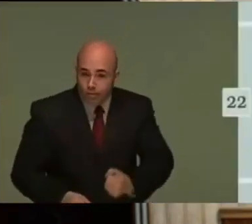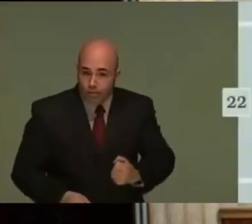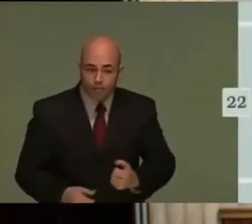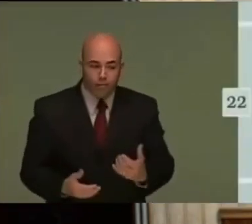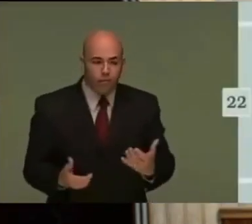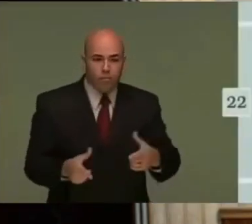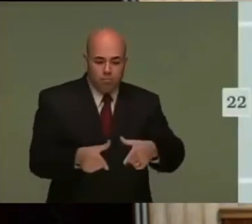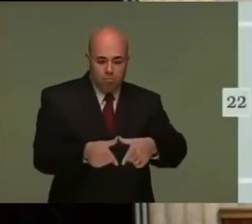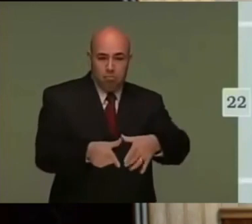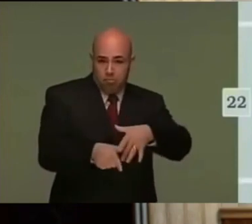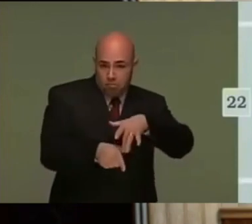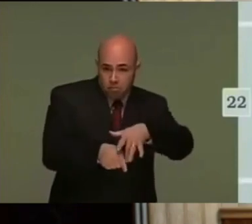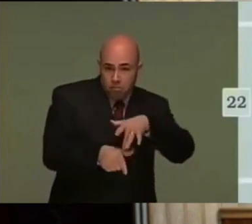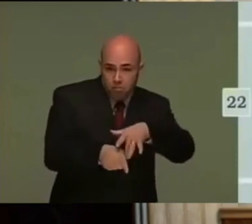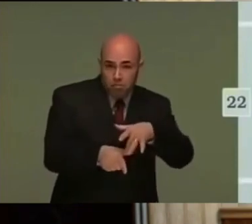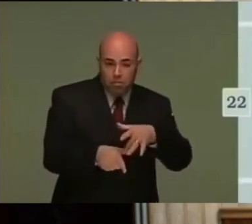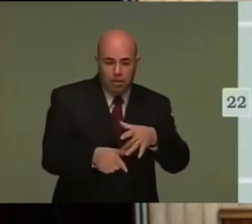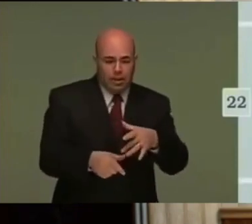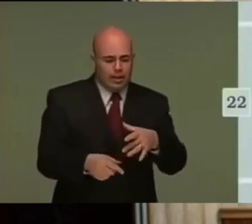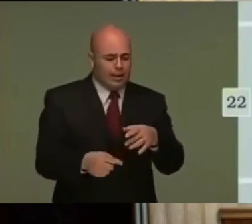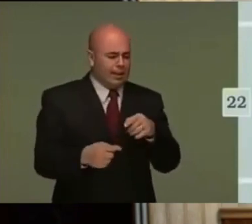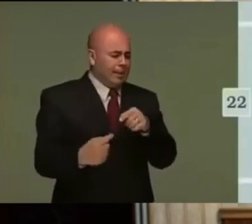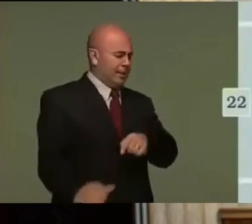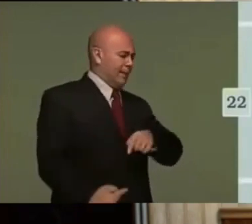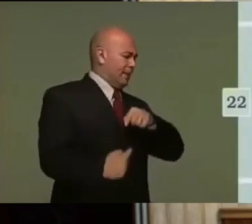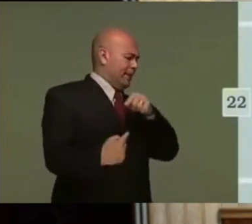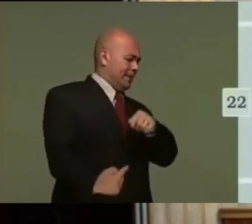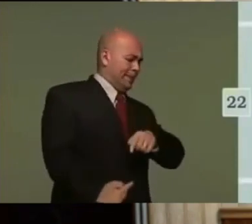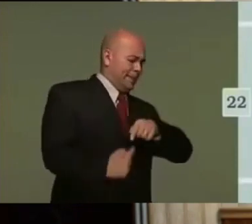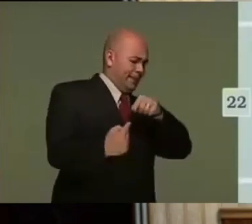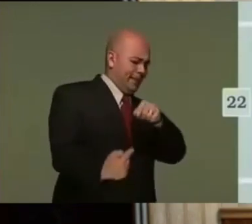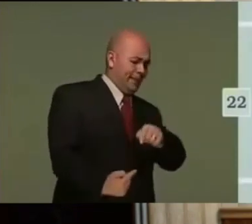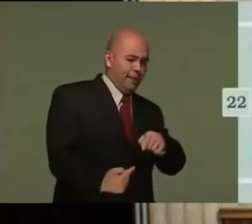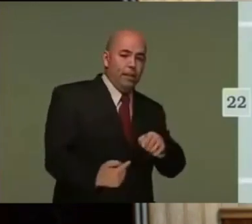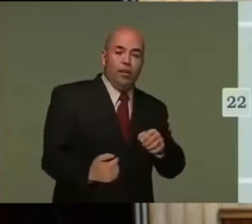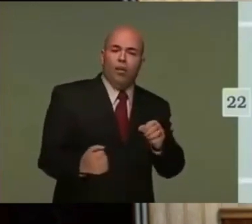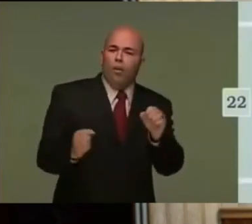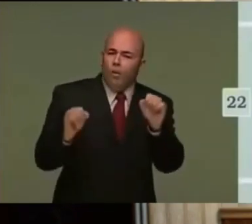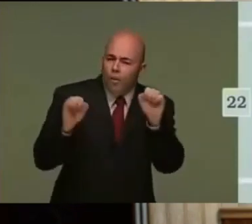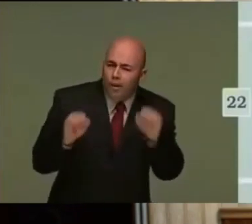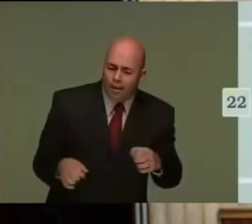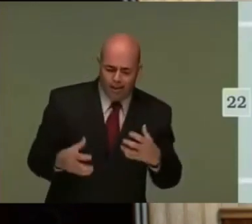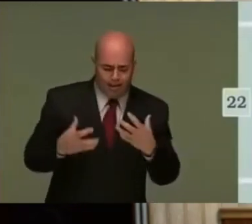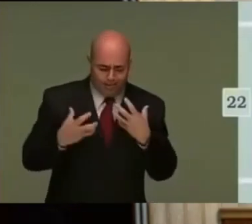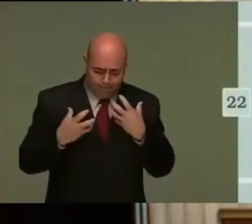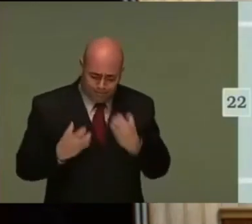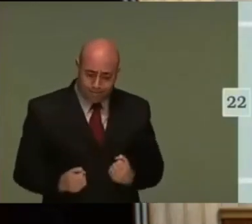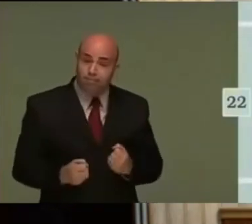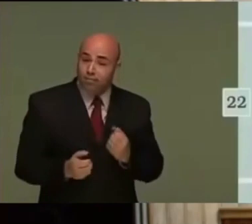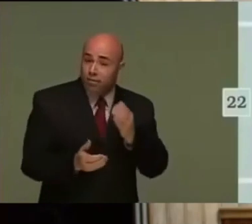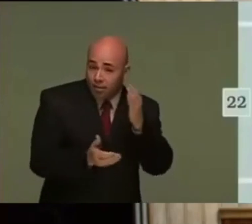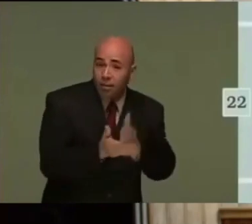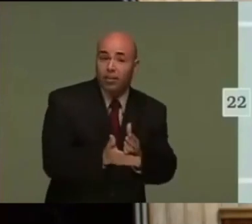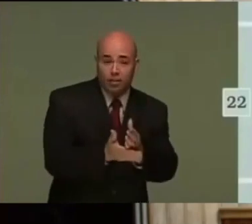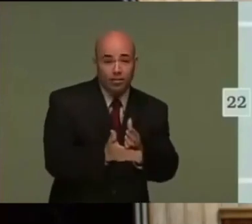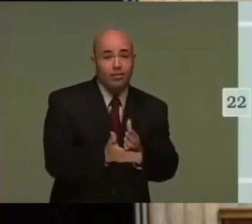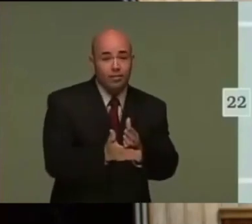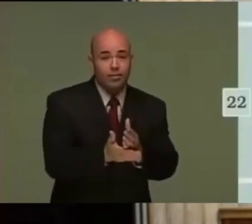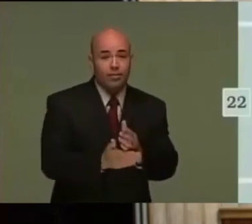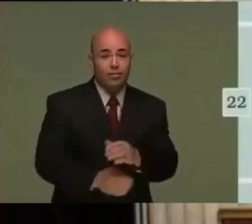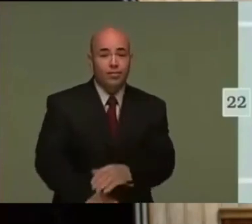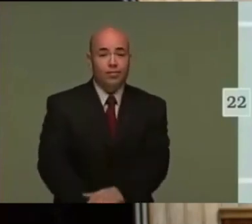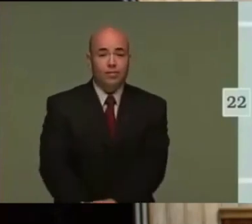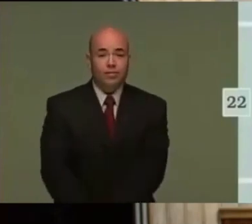earth. Jehovah's always had representation on this earth. And since we Jehovah's Witnesses are the only faith on the face of the